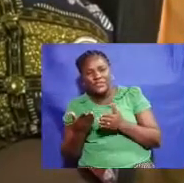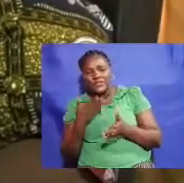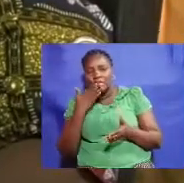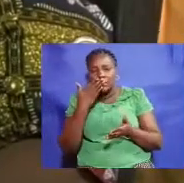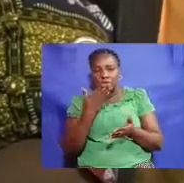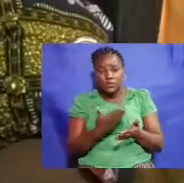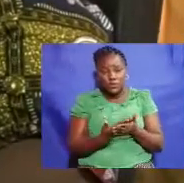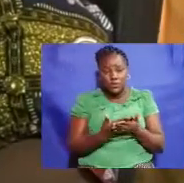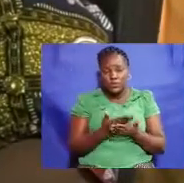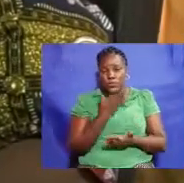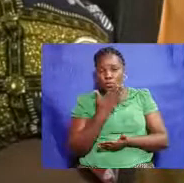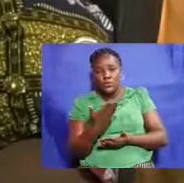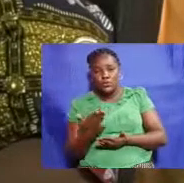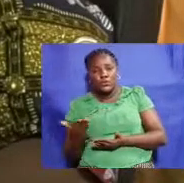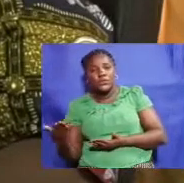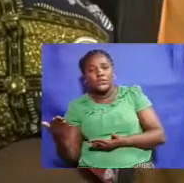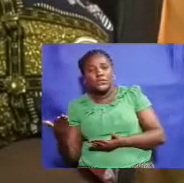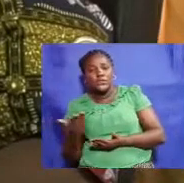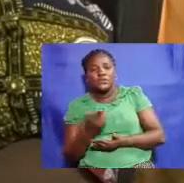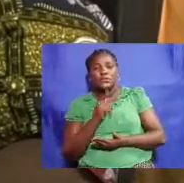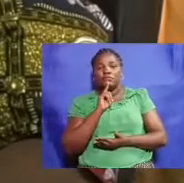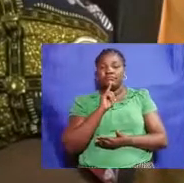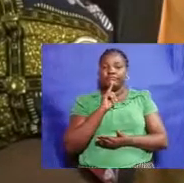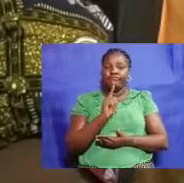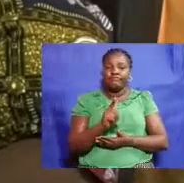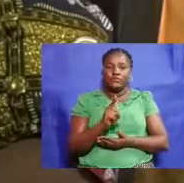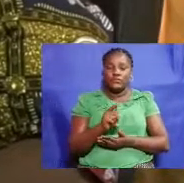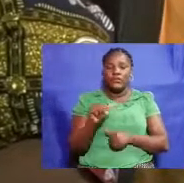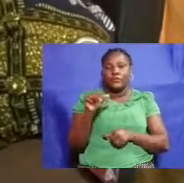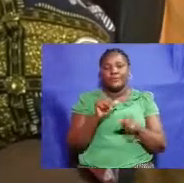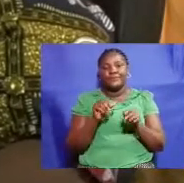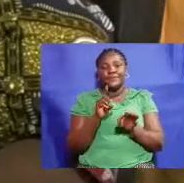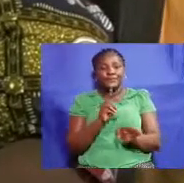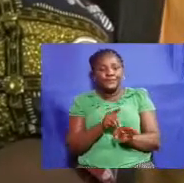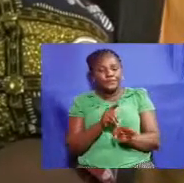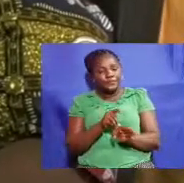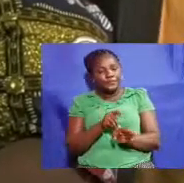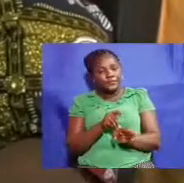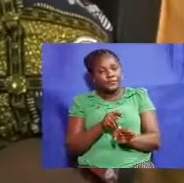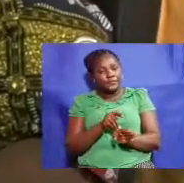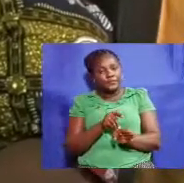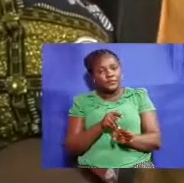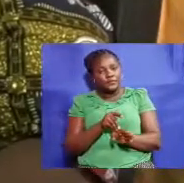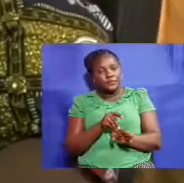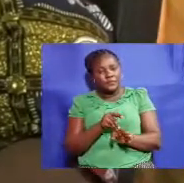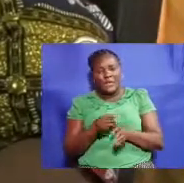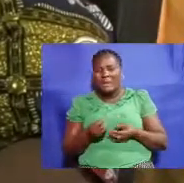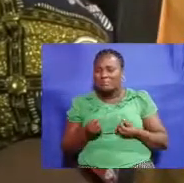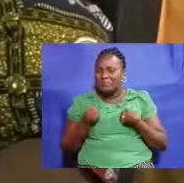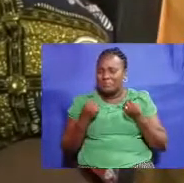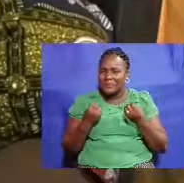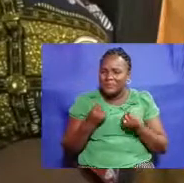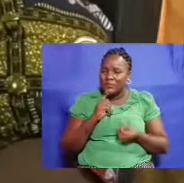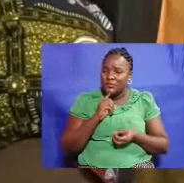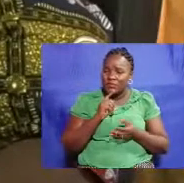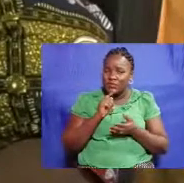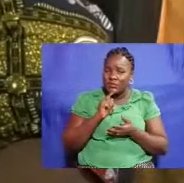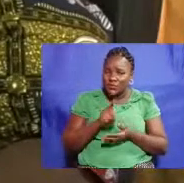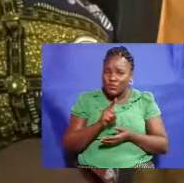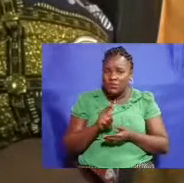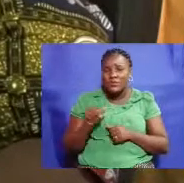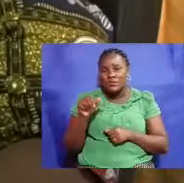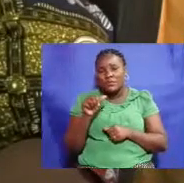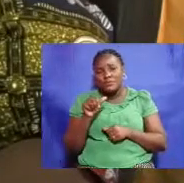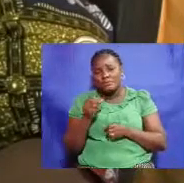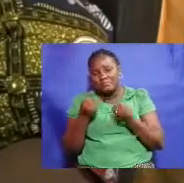good side, they brought out the truth about disability, the truth that many people don't know.